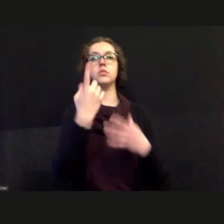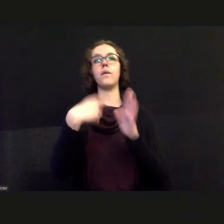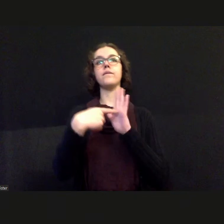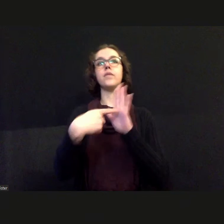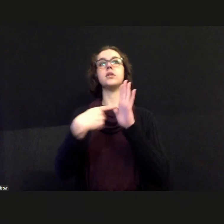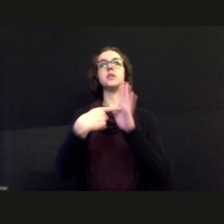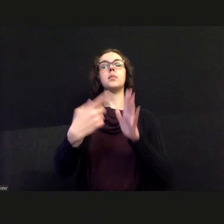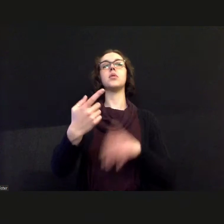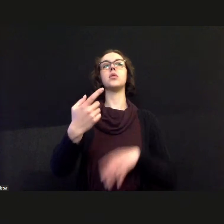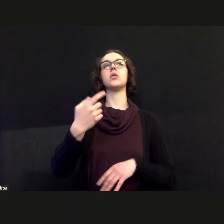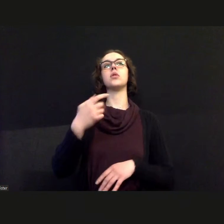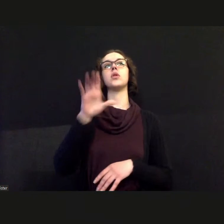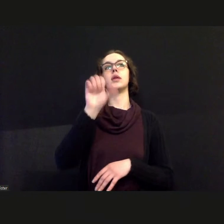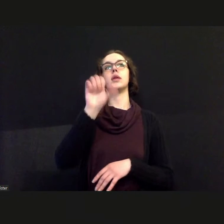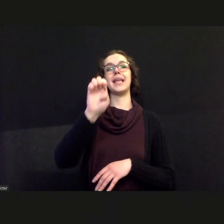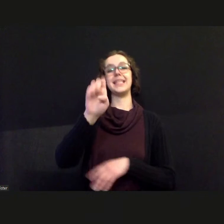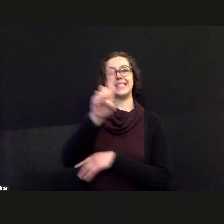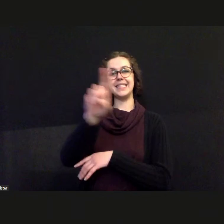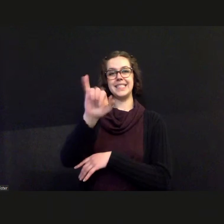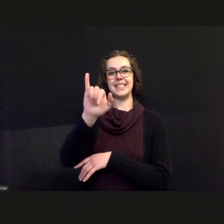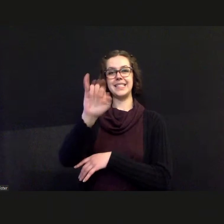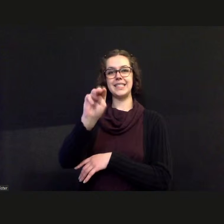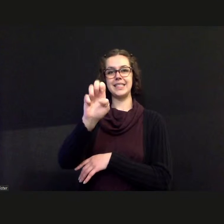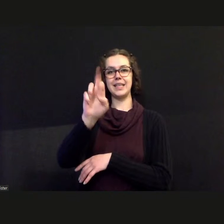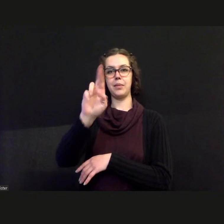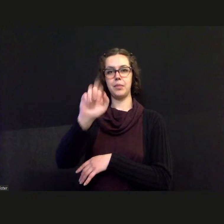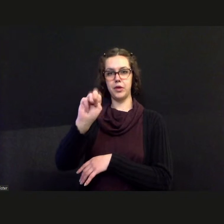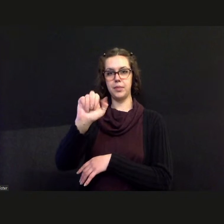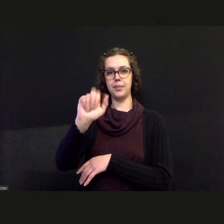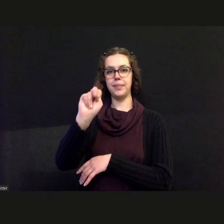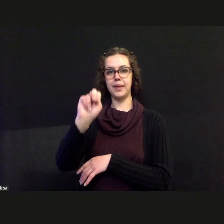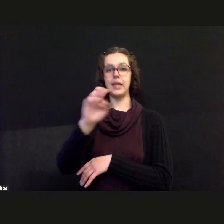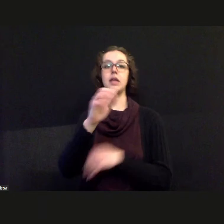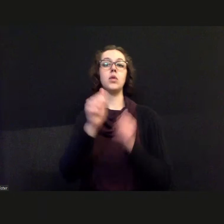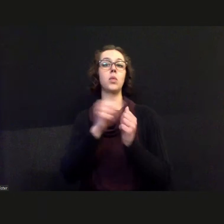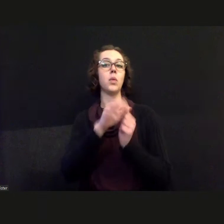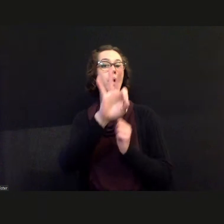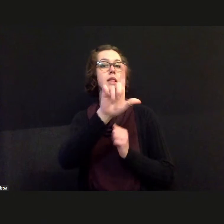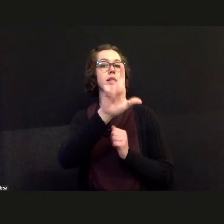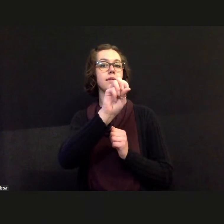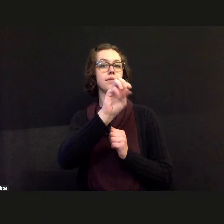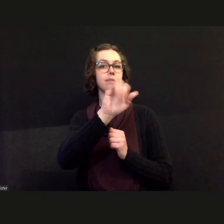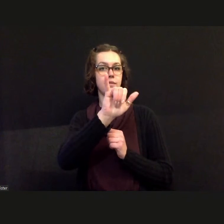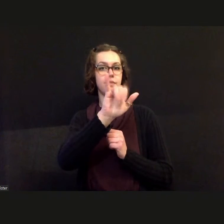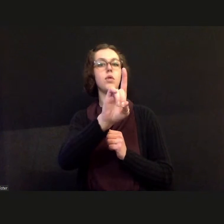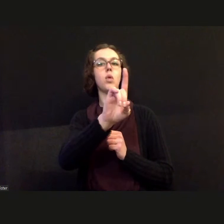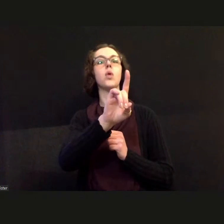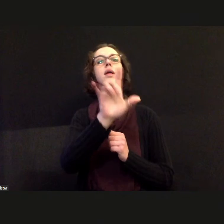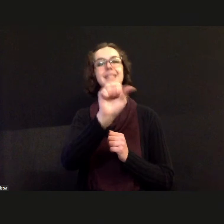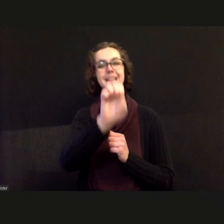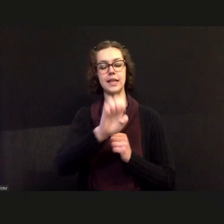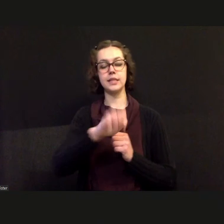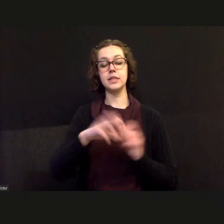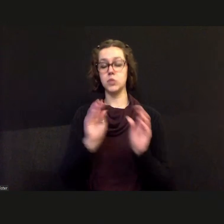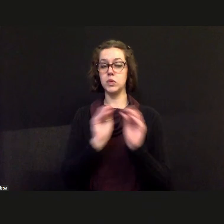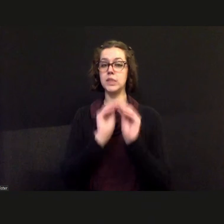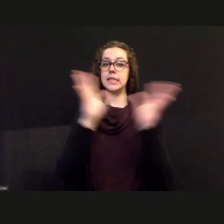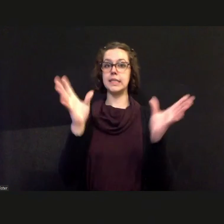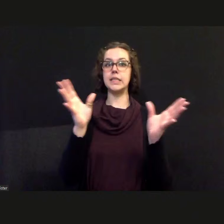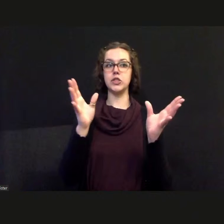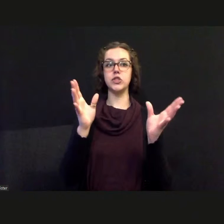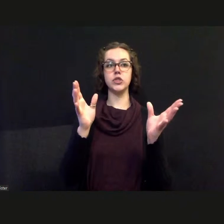of the Zimmerman case in the Florida courts, when it was clear that because Rachel